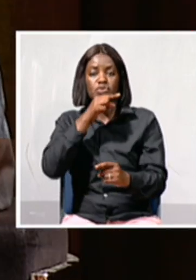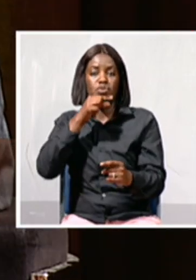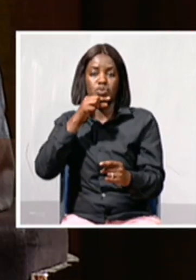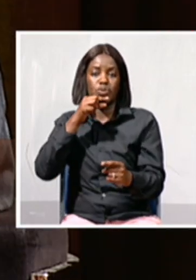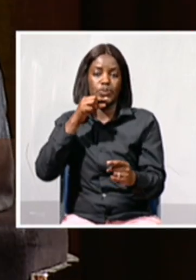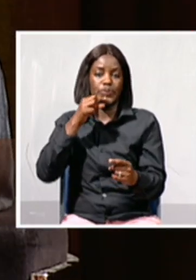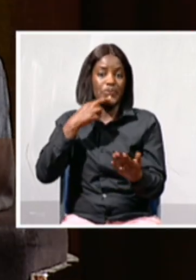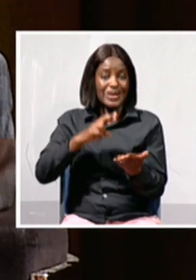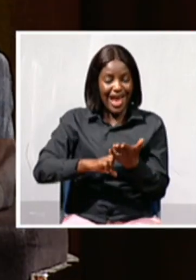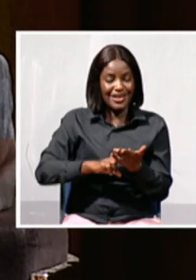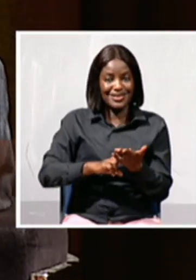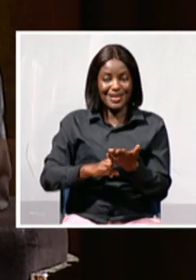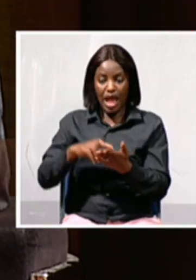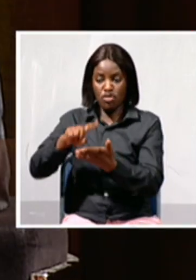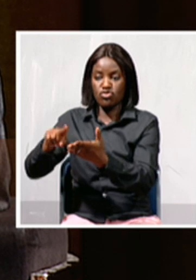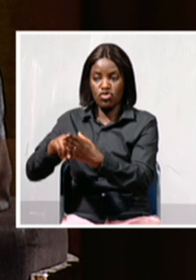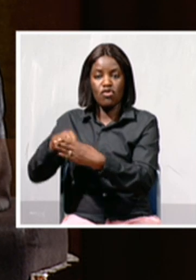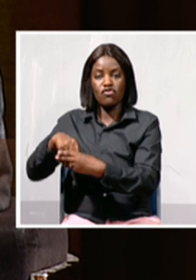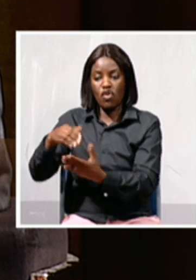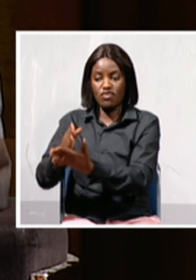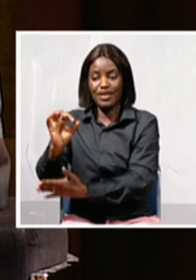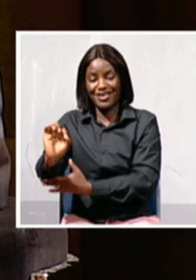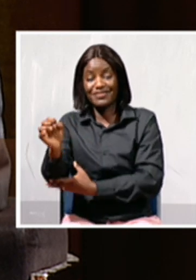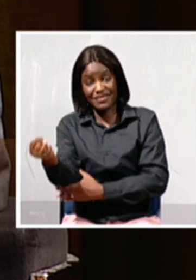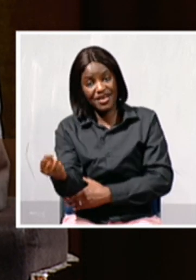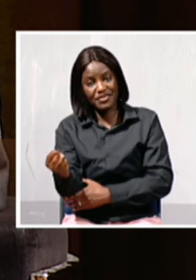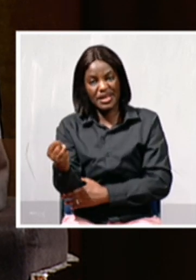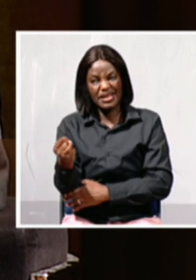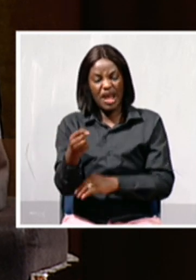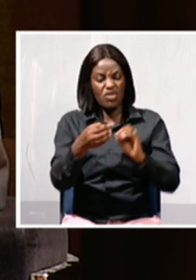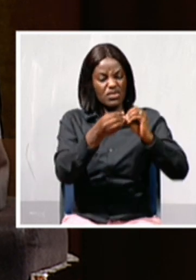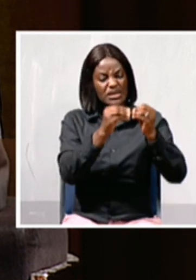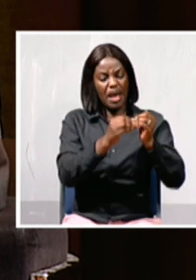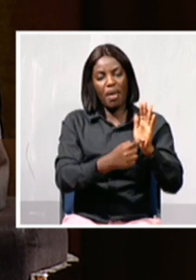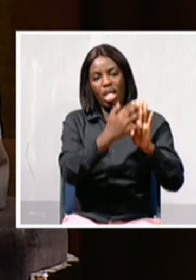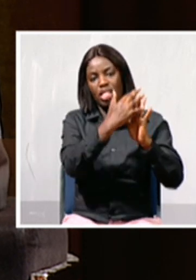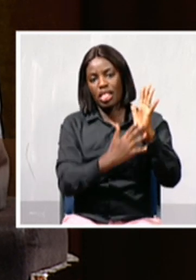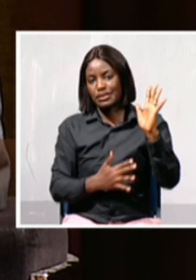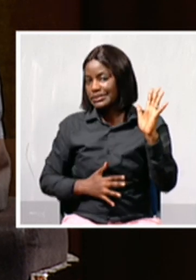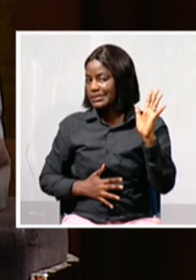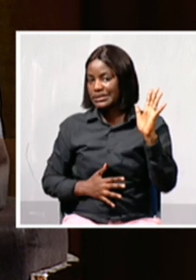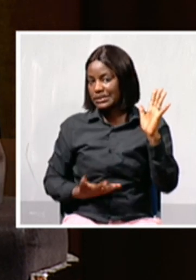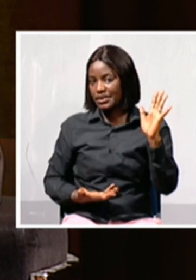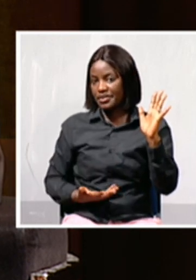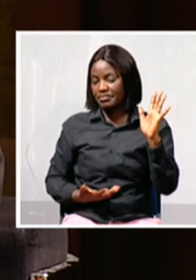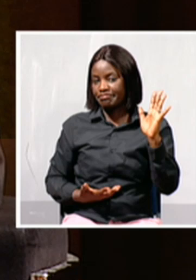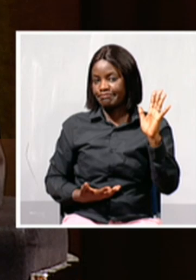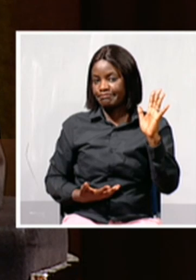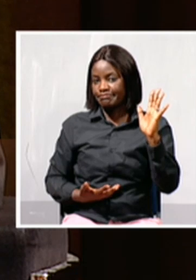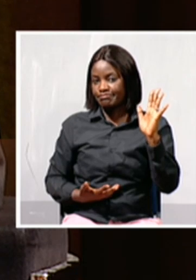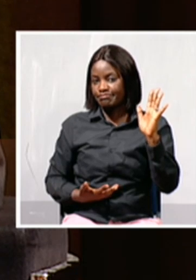did register. What do you make of that figure? How does that relate to your observation that people did not turn out to register to ultimately